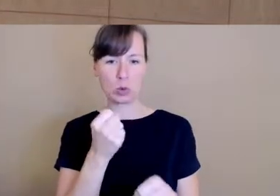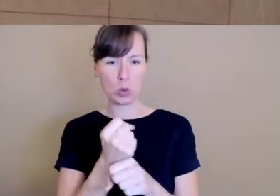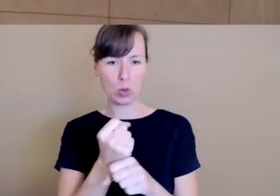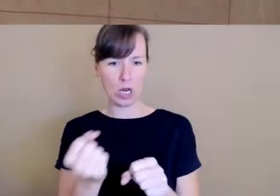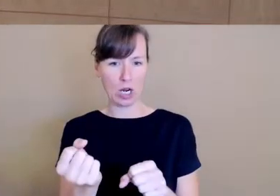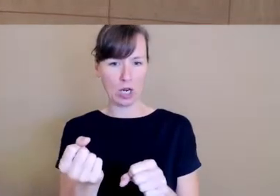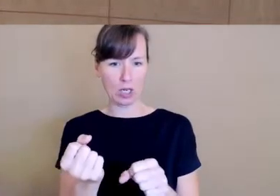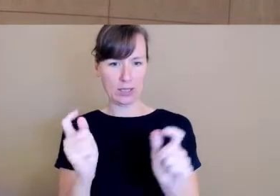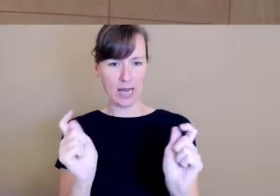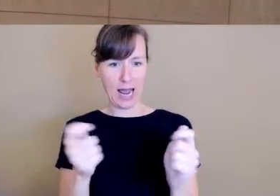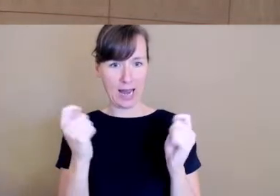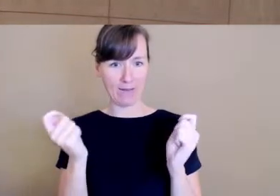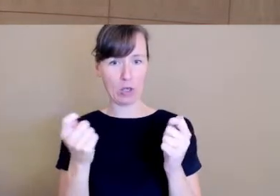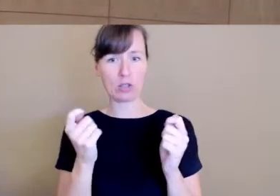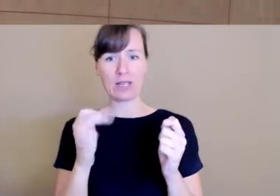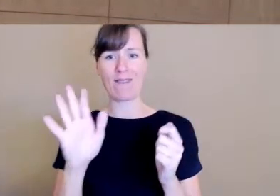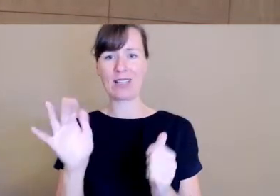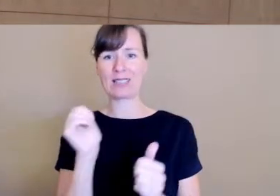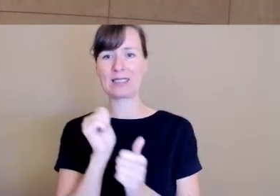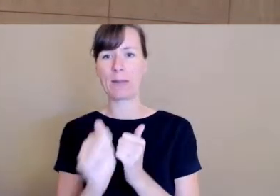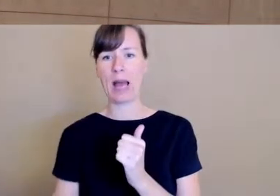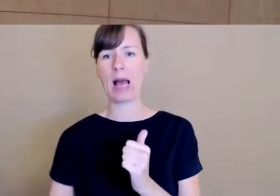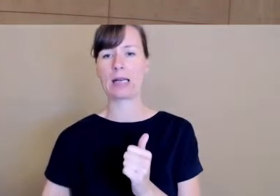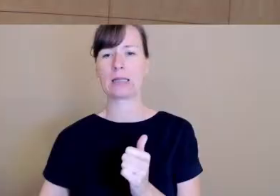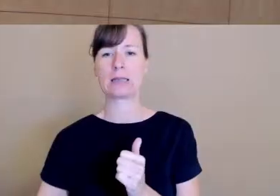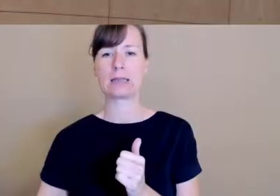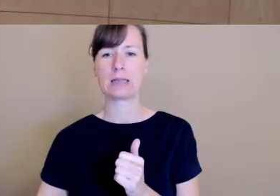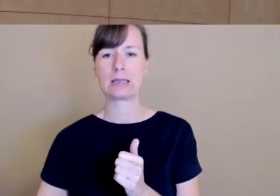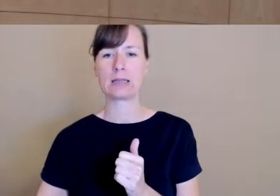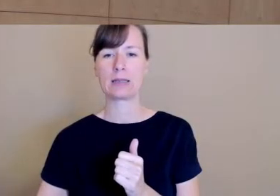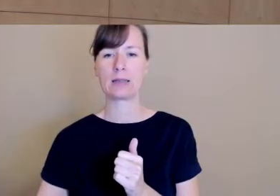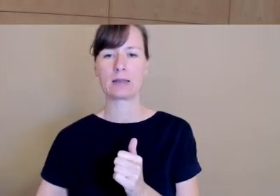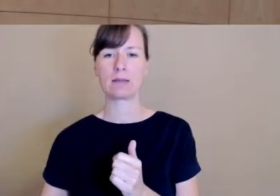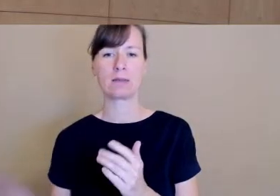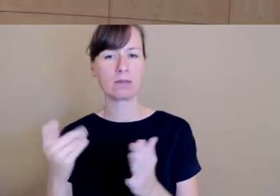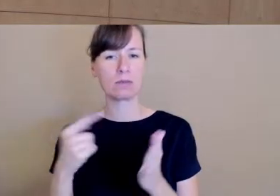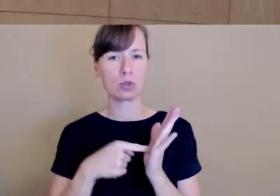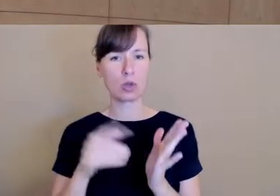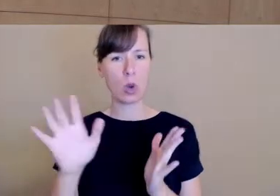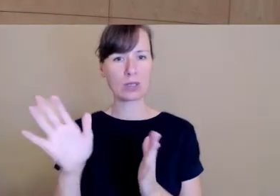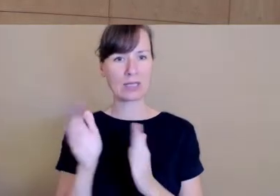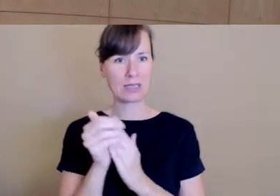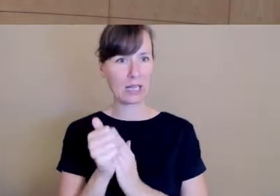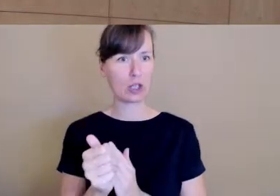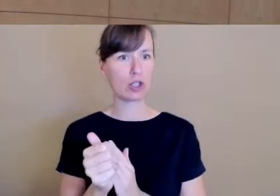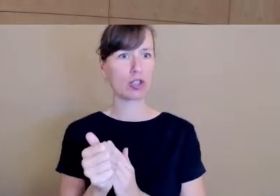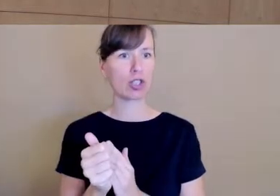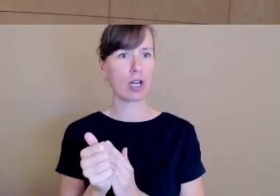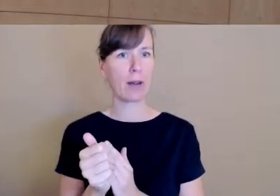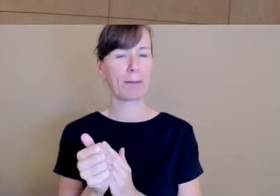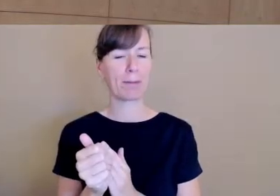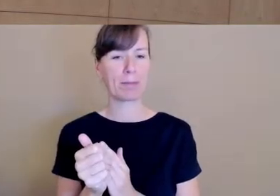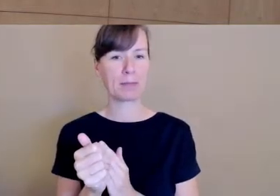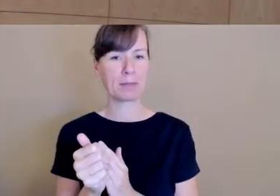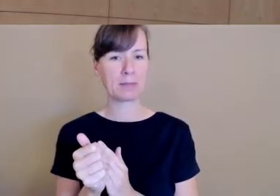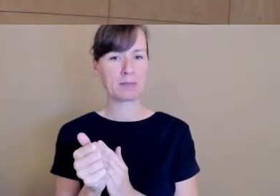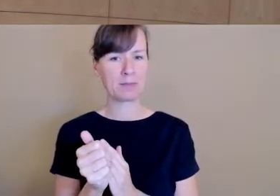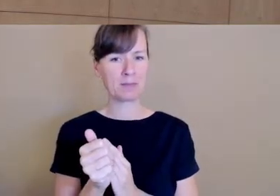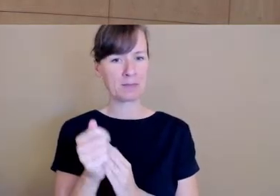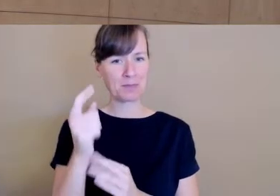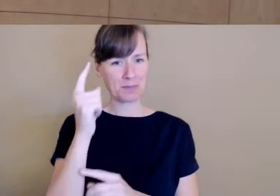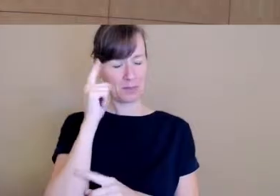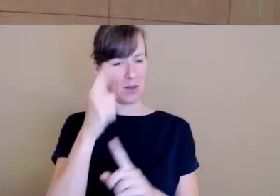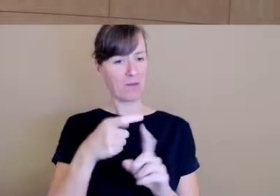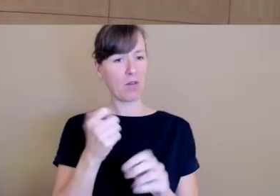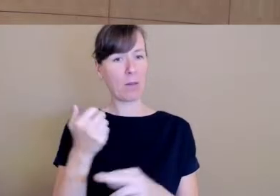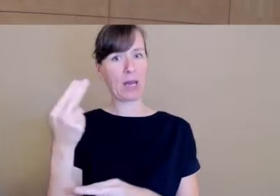passing. Again, shows of his time of leadership. I believe from the history that I was provided that he was